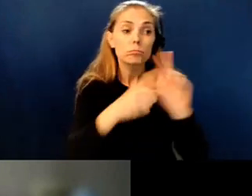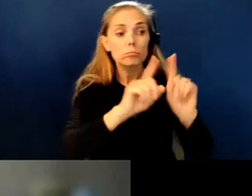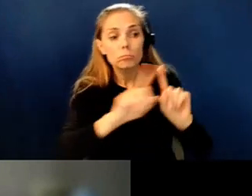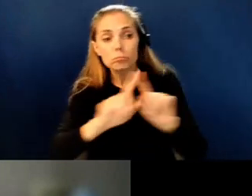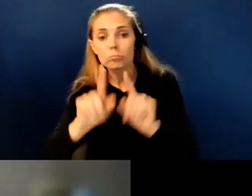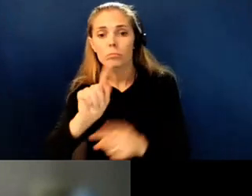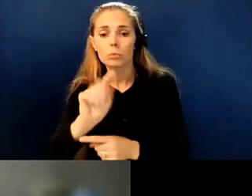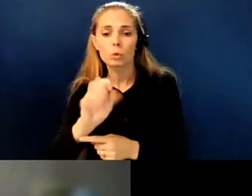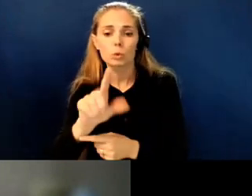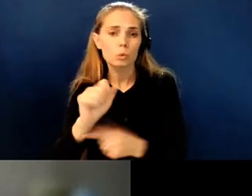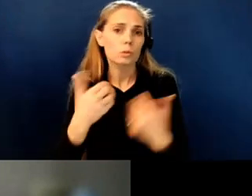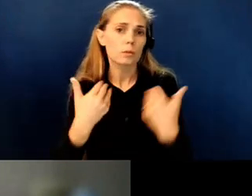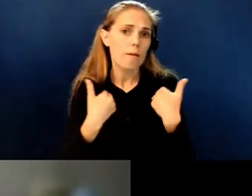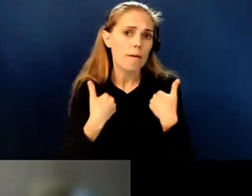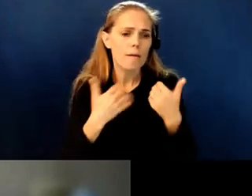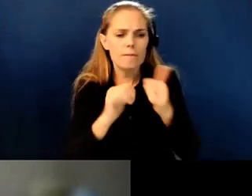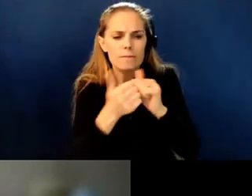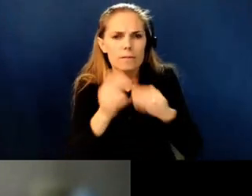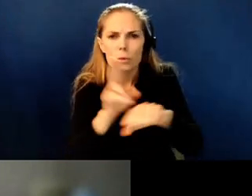well.